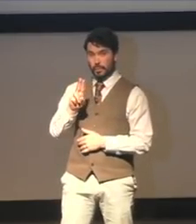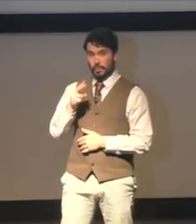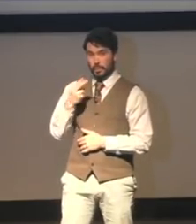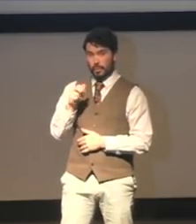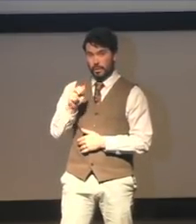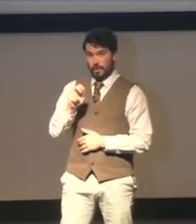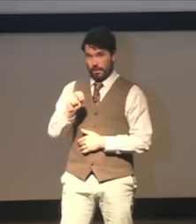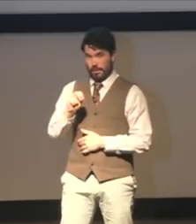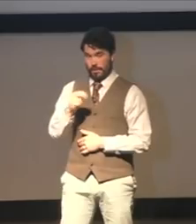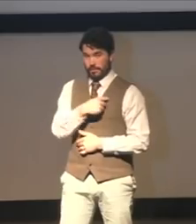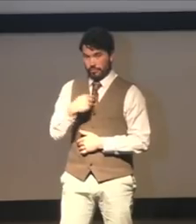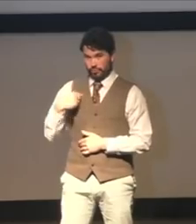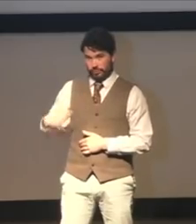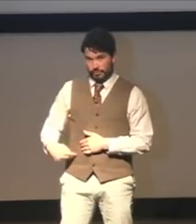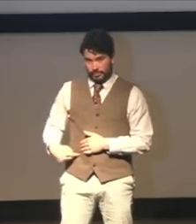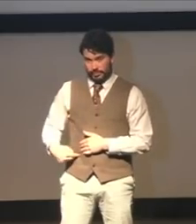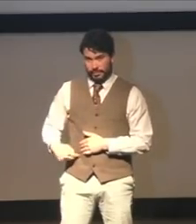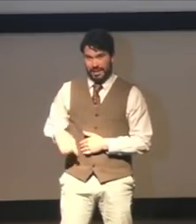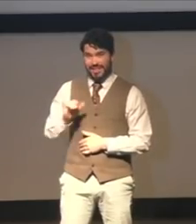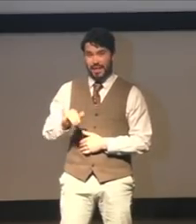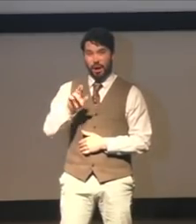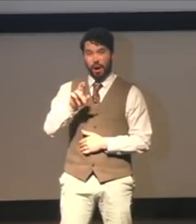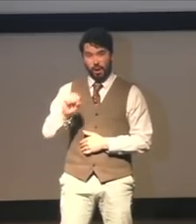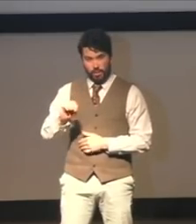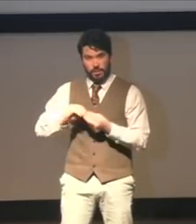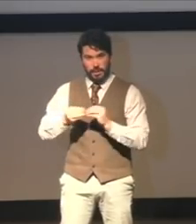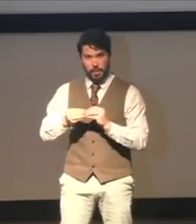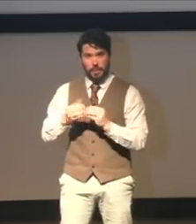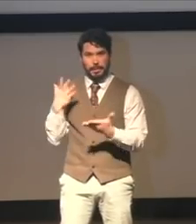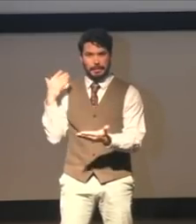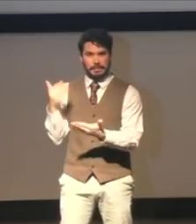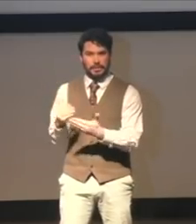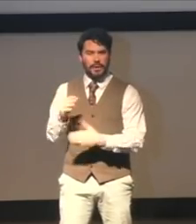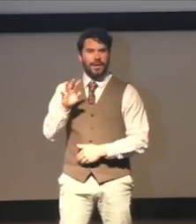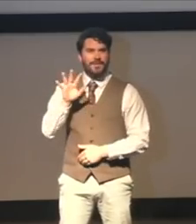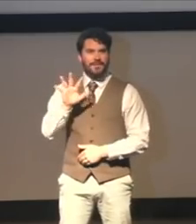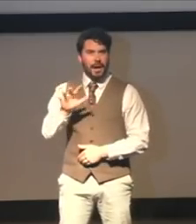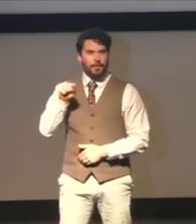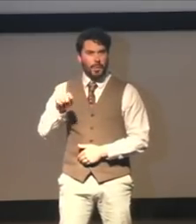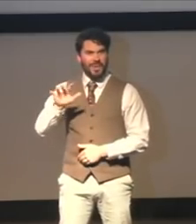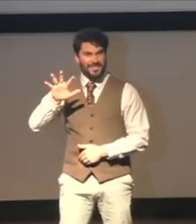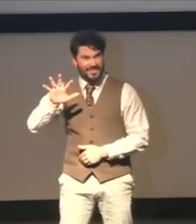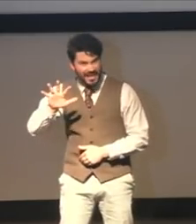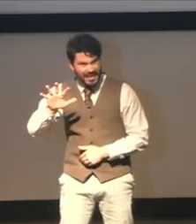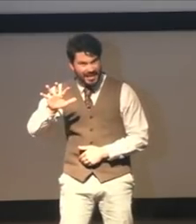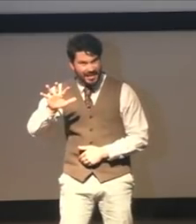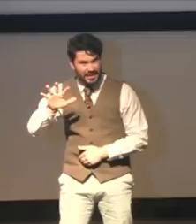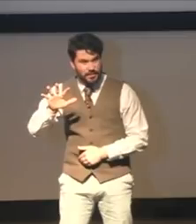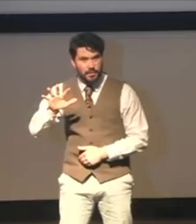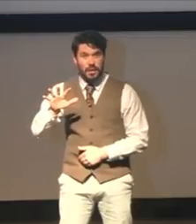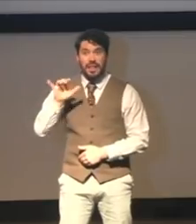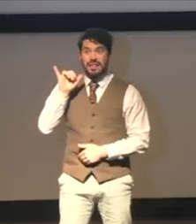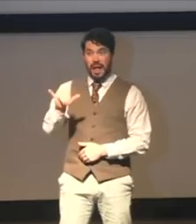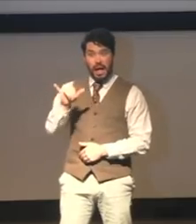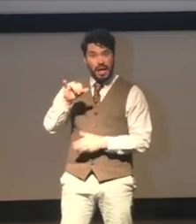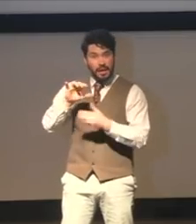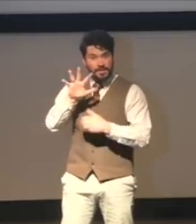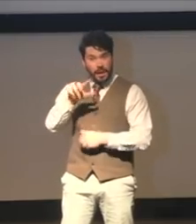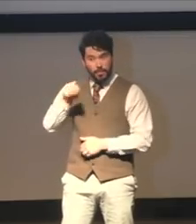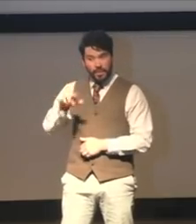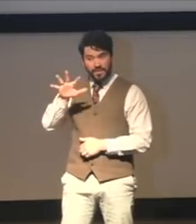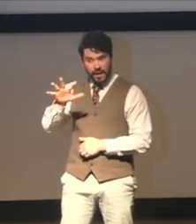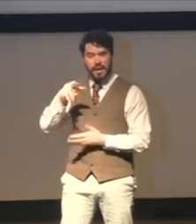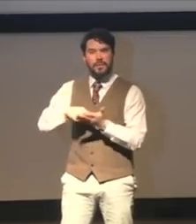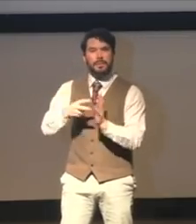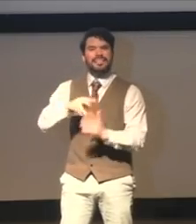R naught number for COVID may be closer to 5.5, which means that we'd have to get to 85% community immunity in